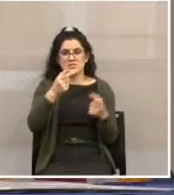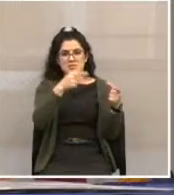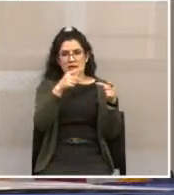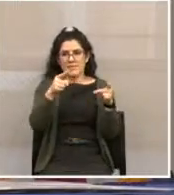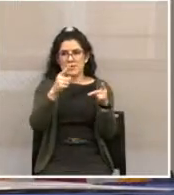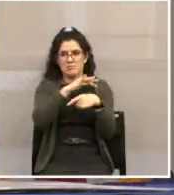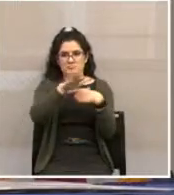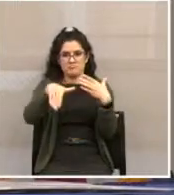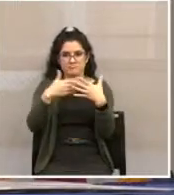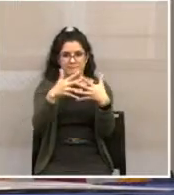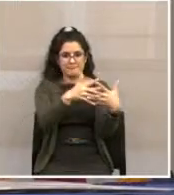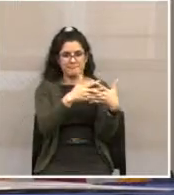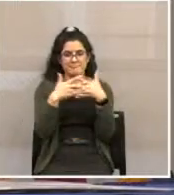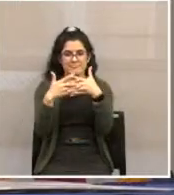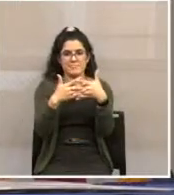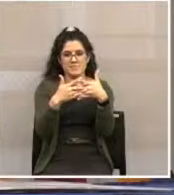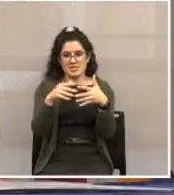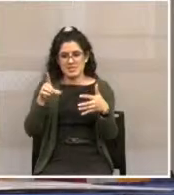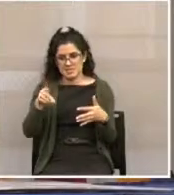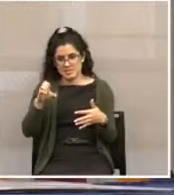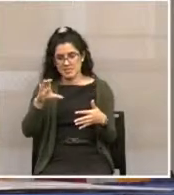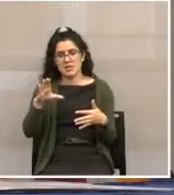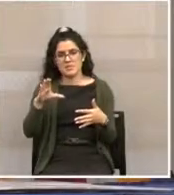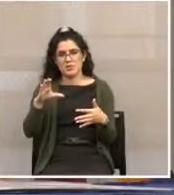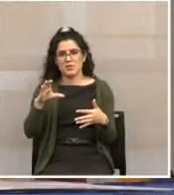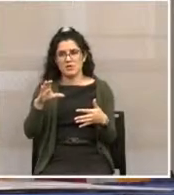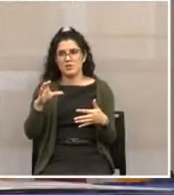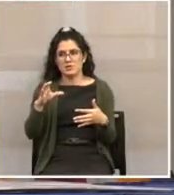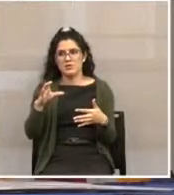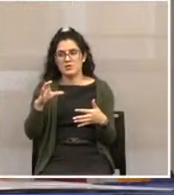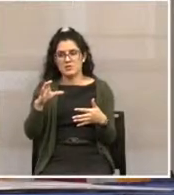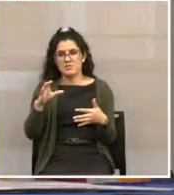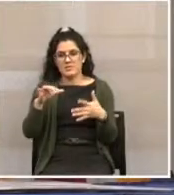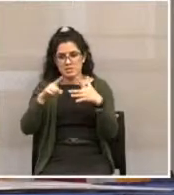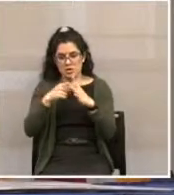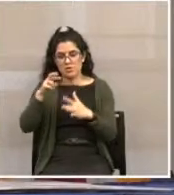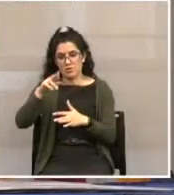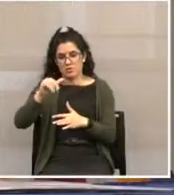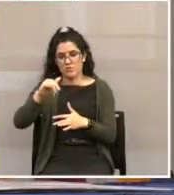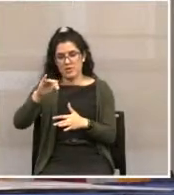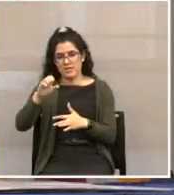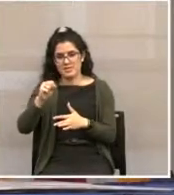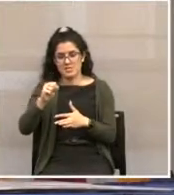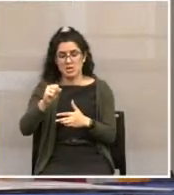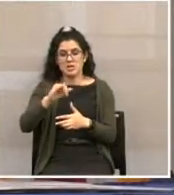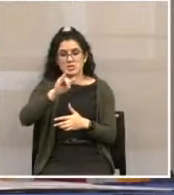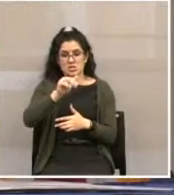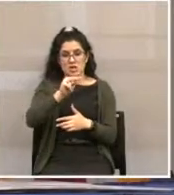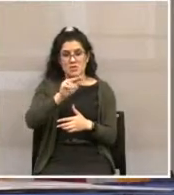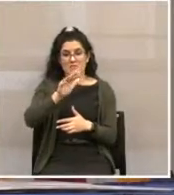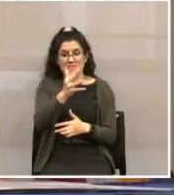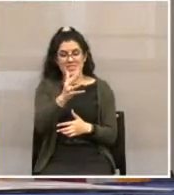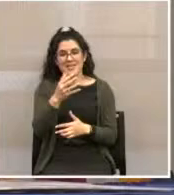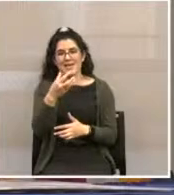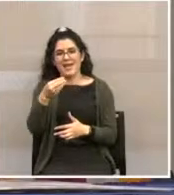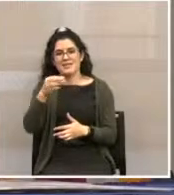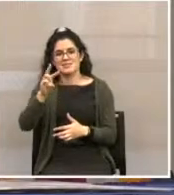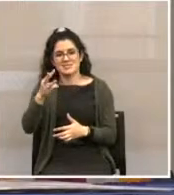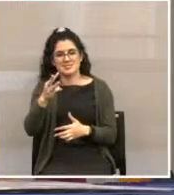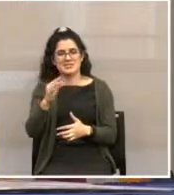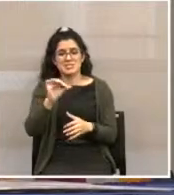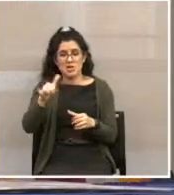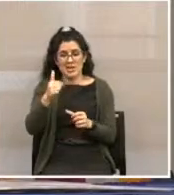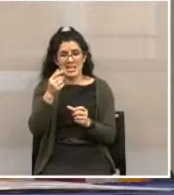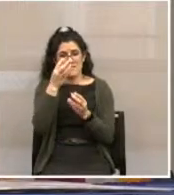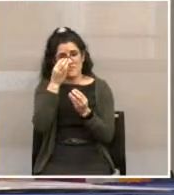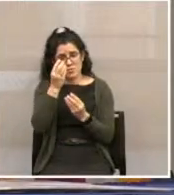country in December, that culminated in the rallies on January 5th and January 6th. Was there any information